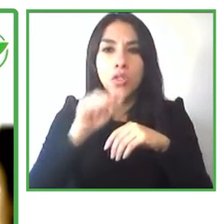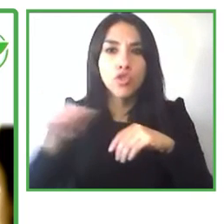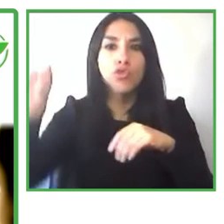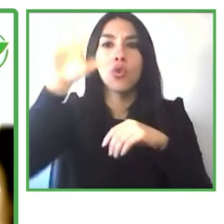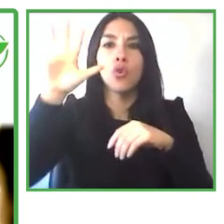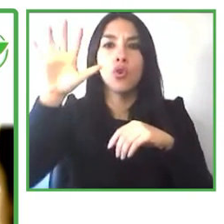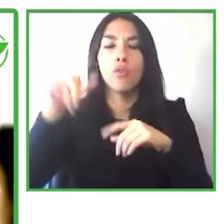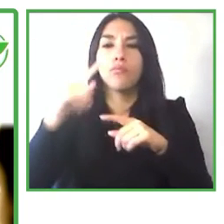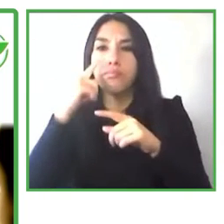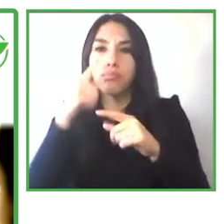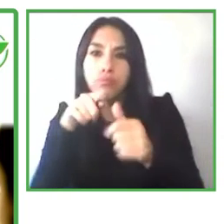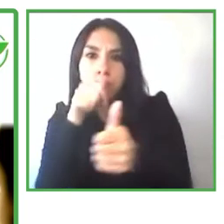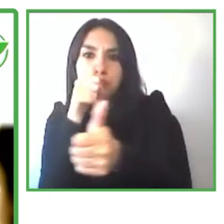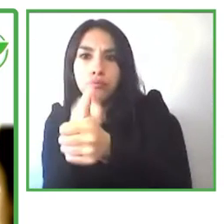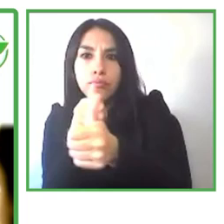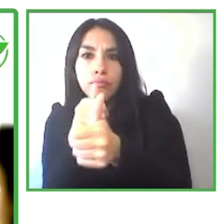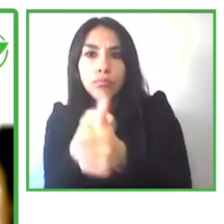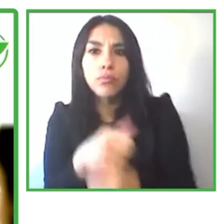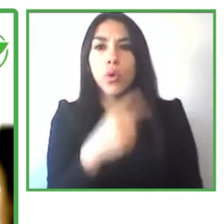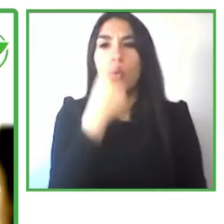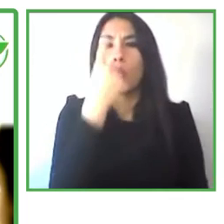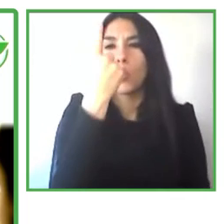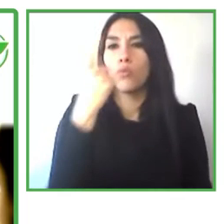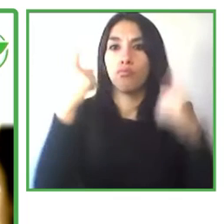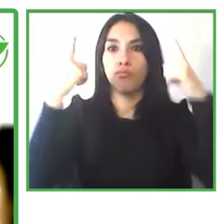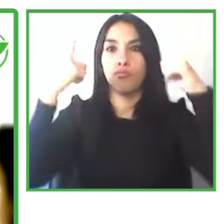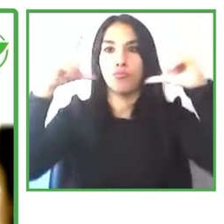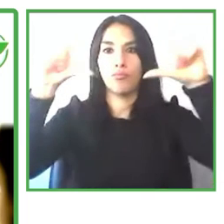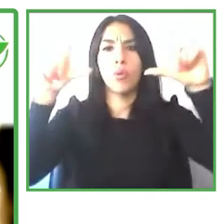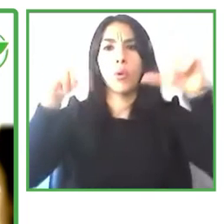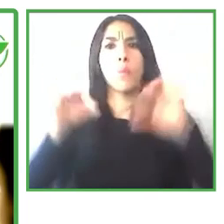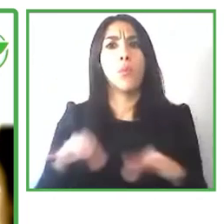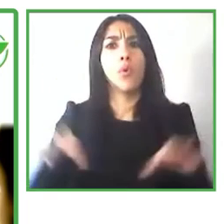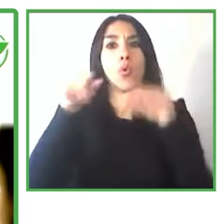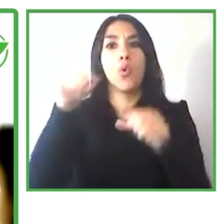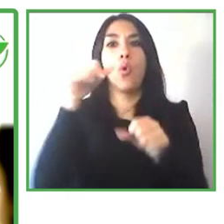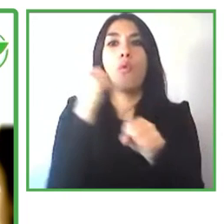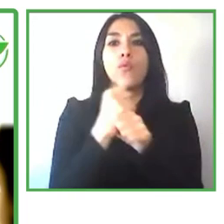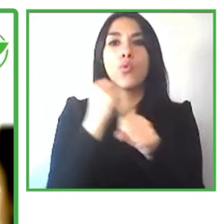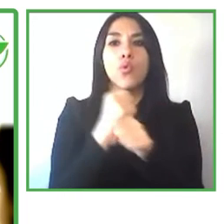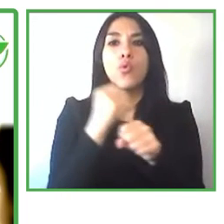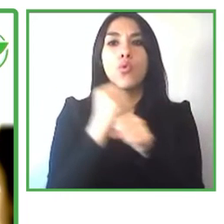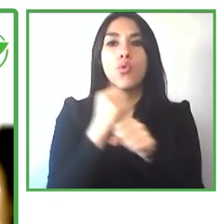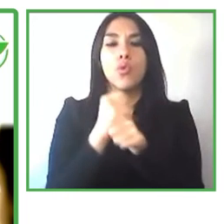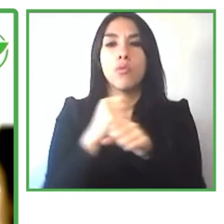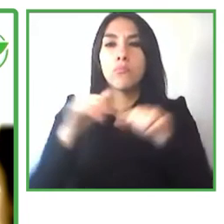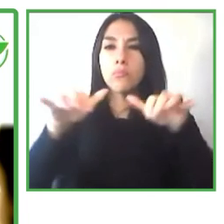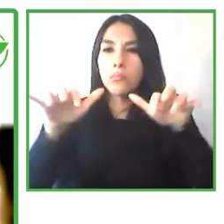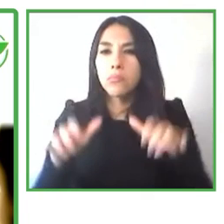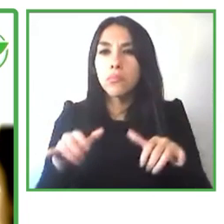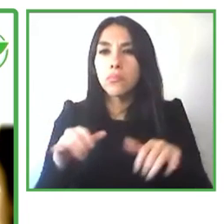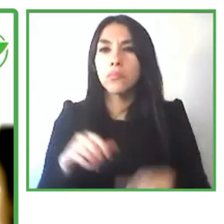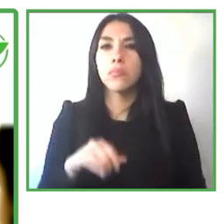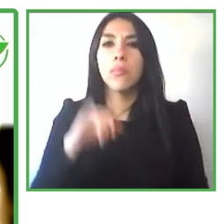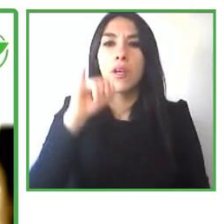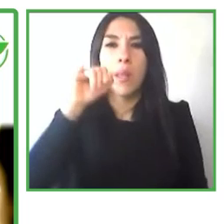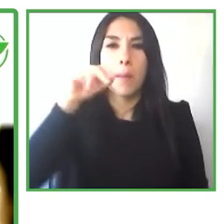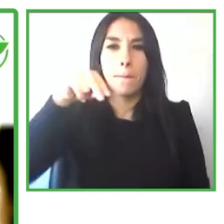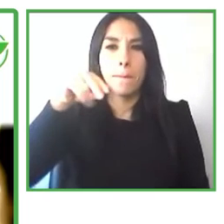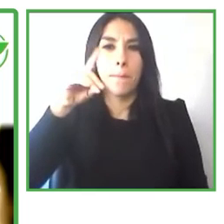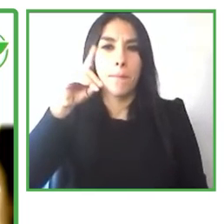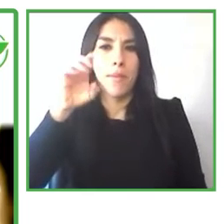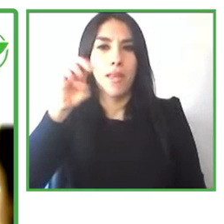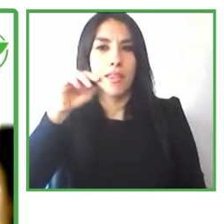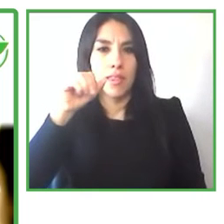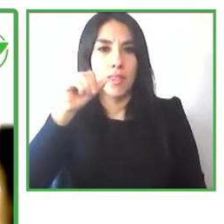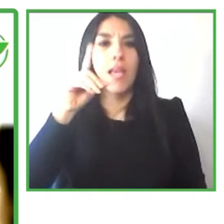in Demand initiative, where we focus this time first in Asia. And the whole idea is to get more people with disabilities into jobs